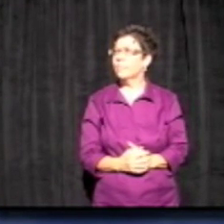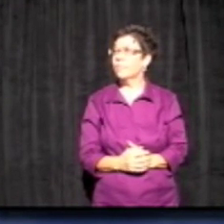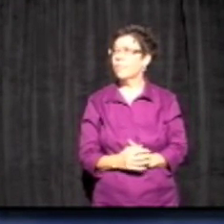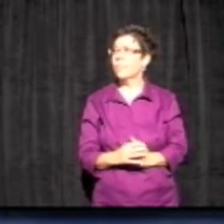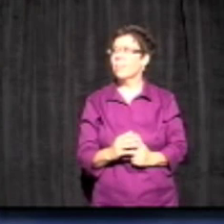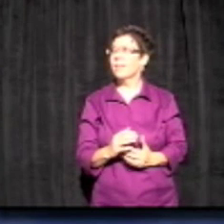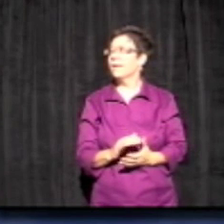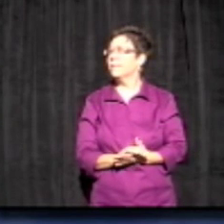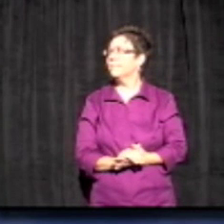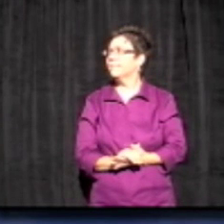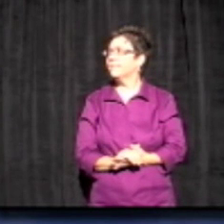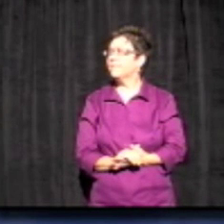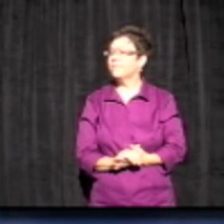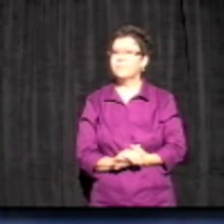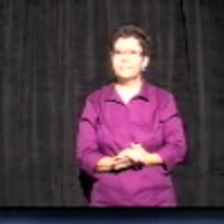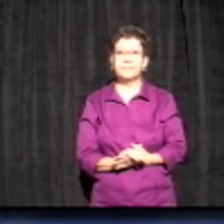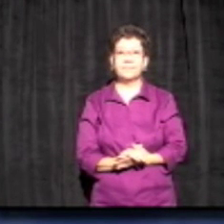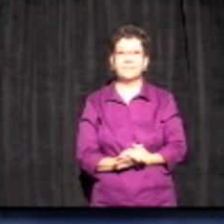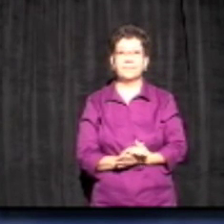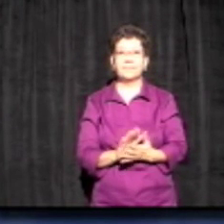Well,